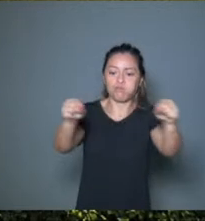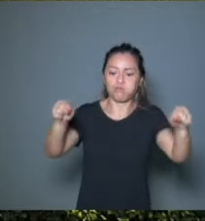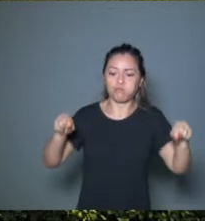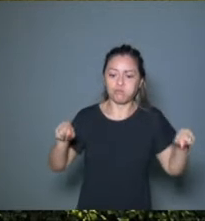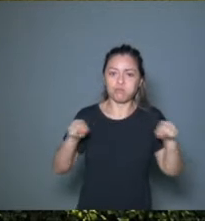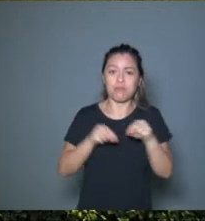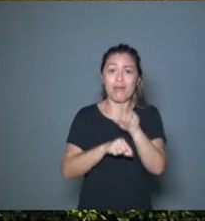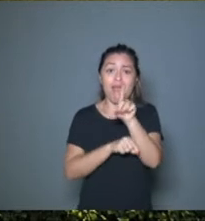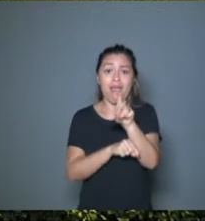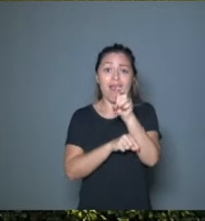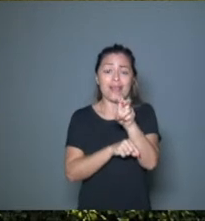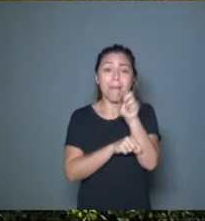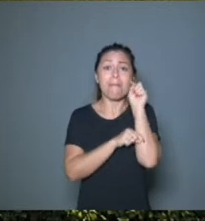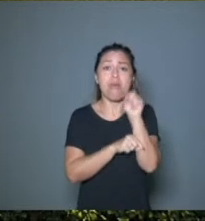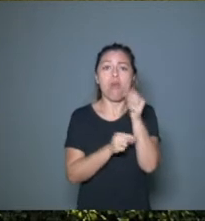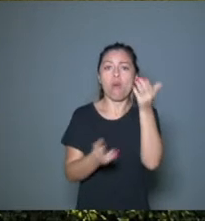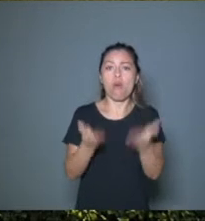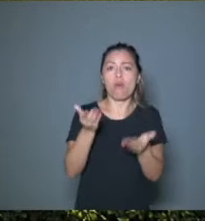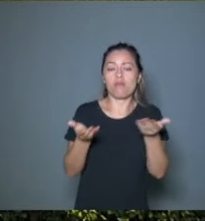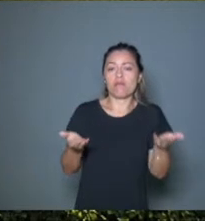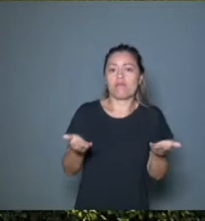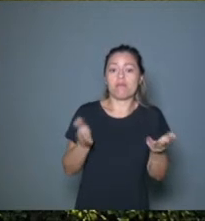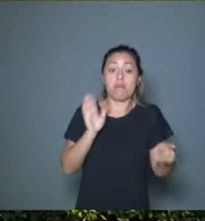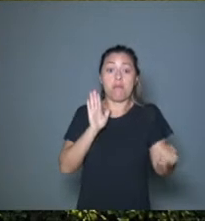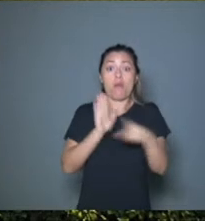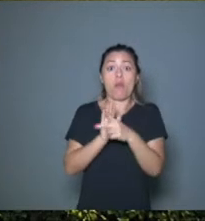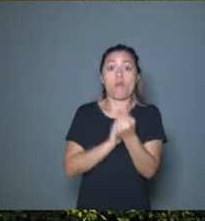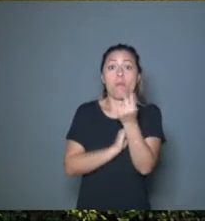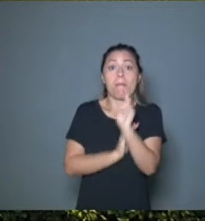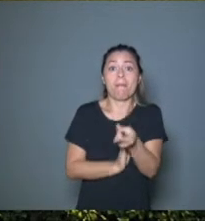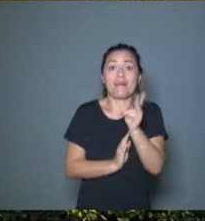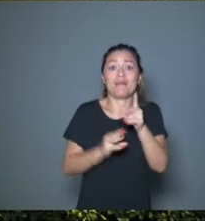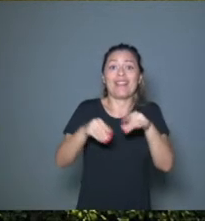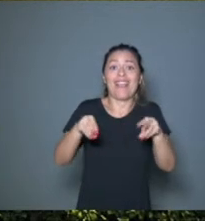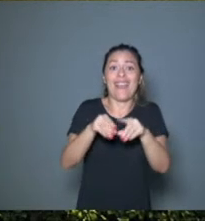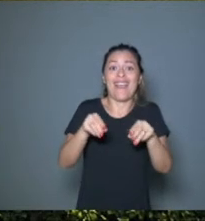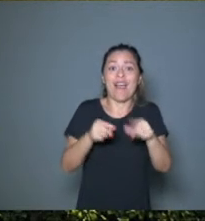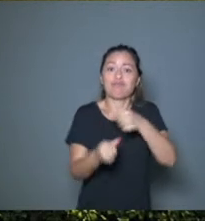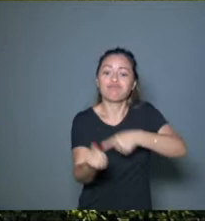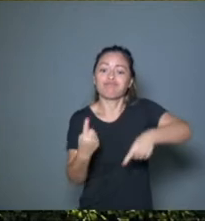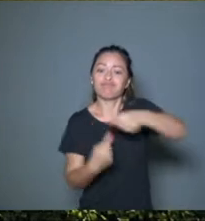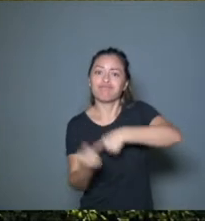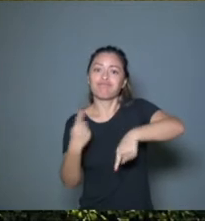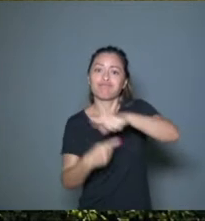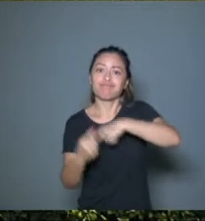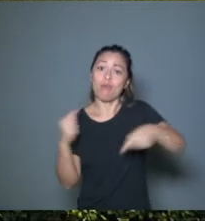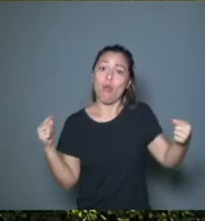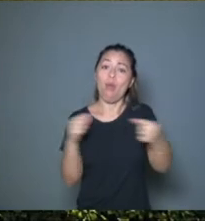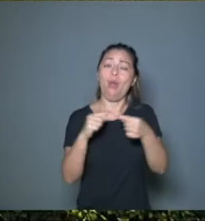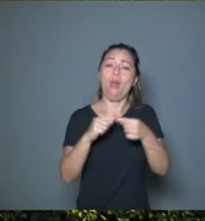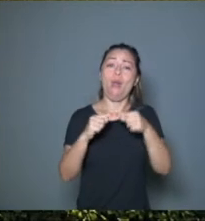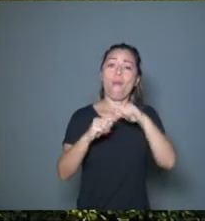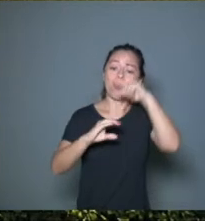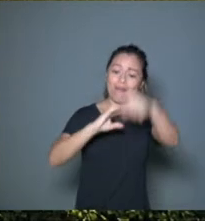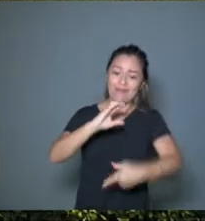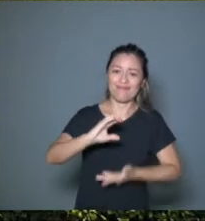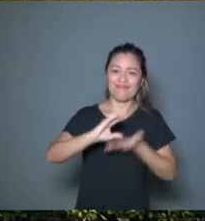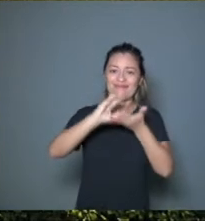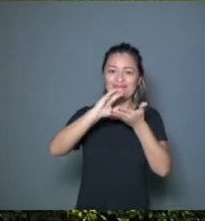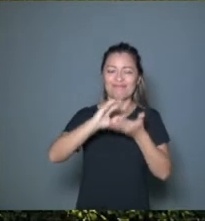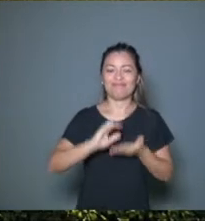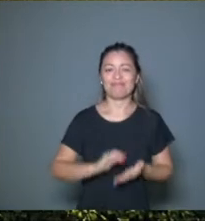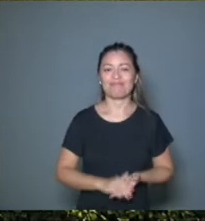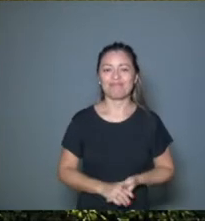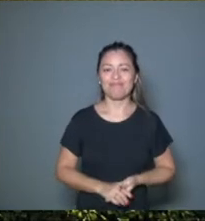hectare of land because of the intensive use of natural